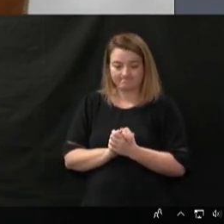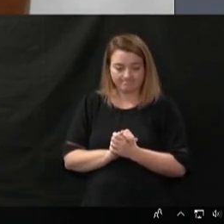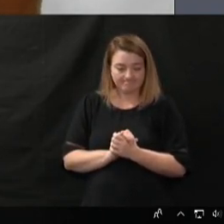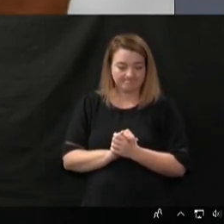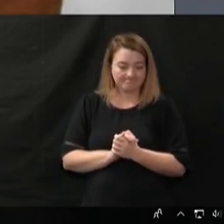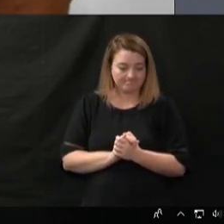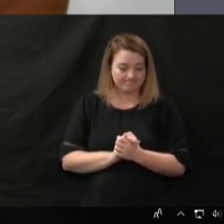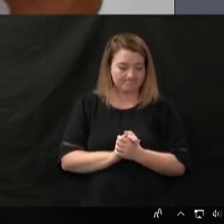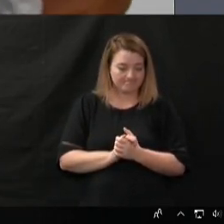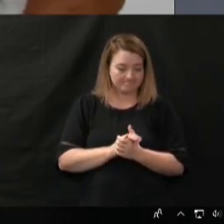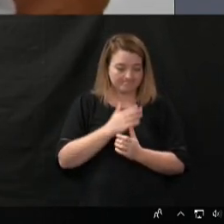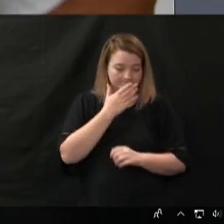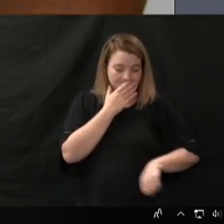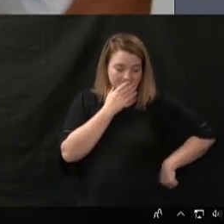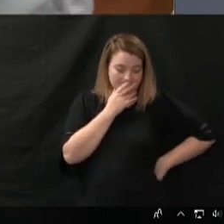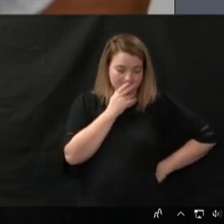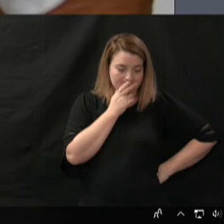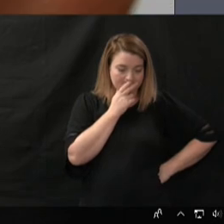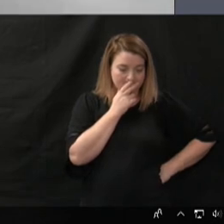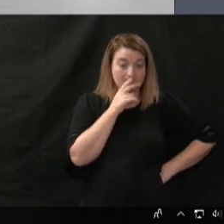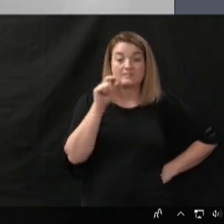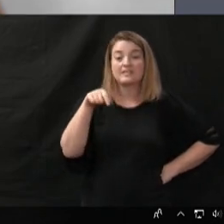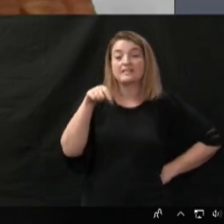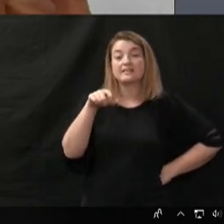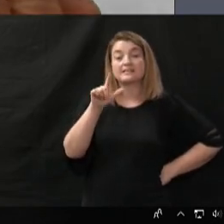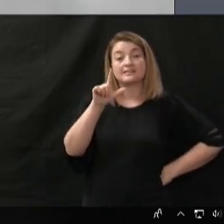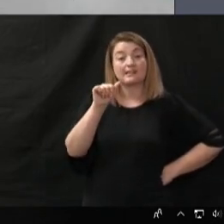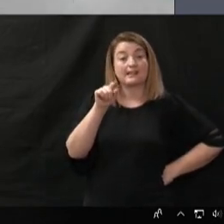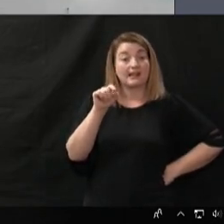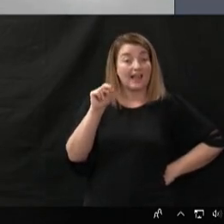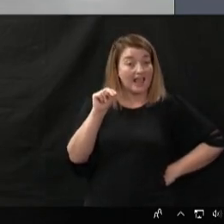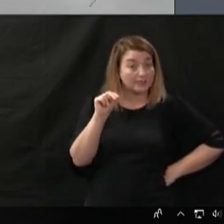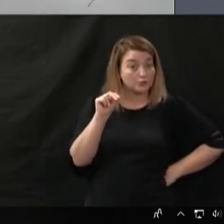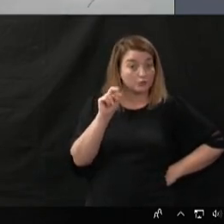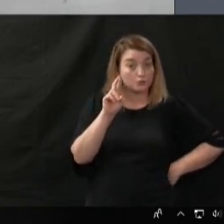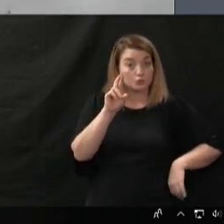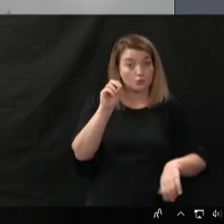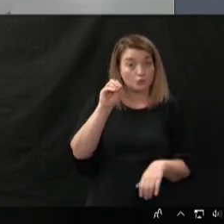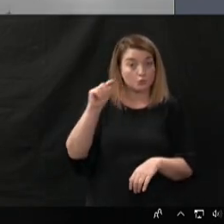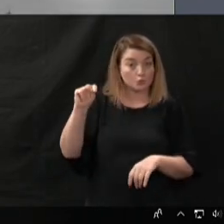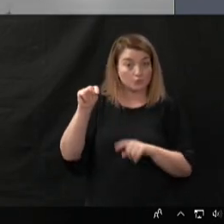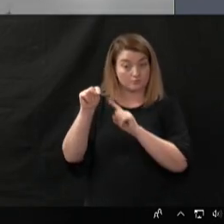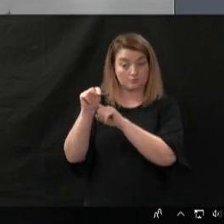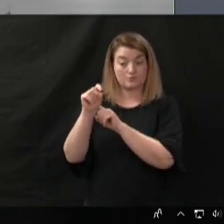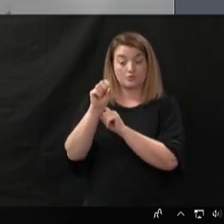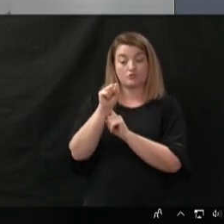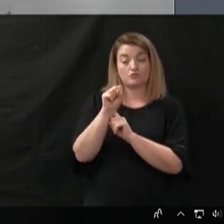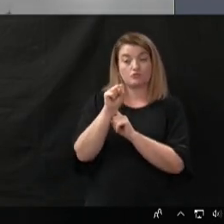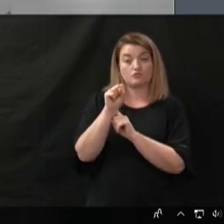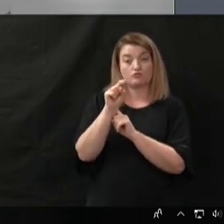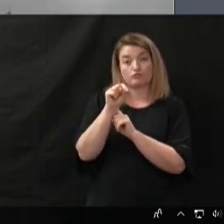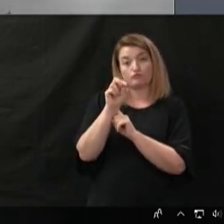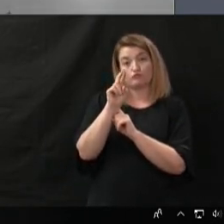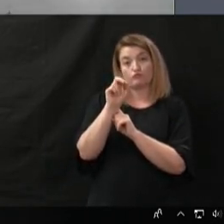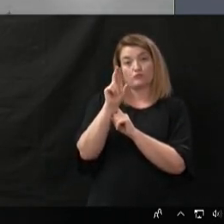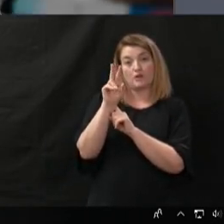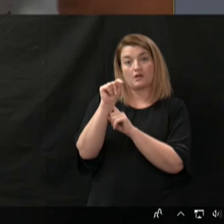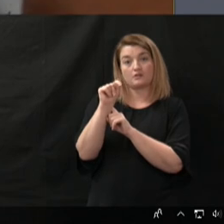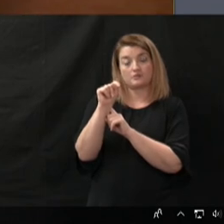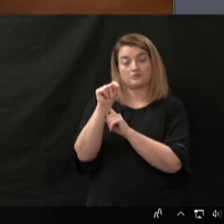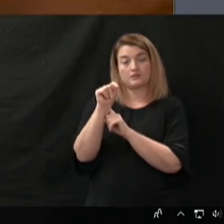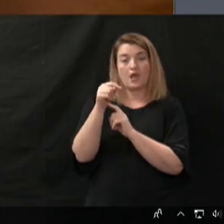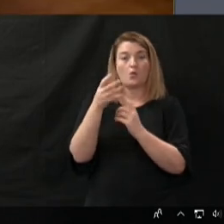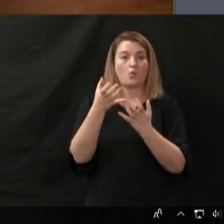let's say we put this Latin root right here, which is struct, and I wanted to say instruction. It's